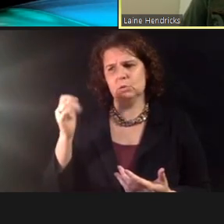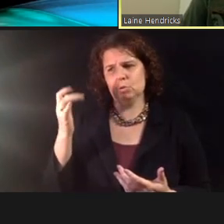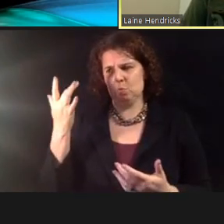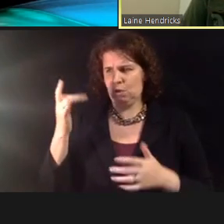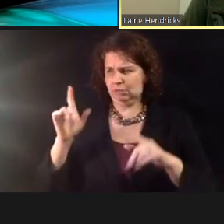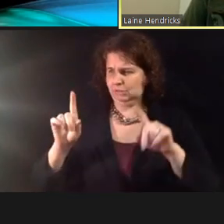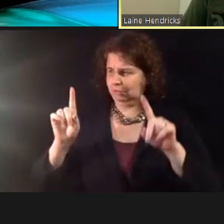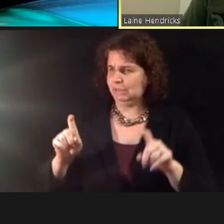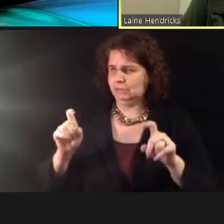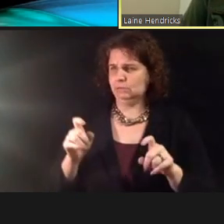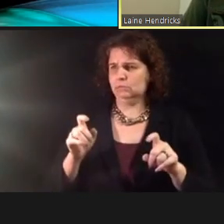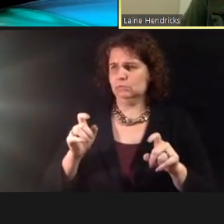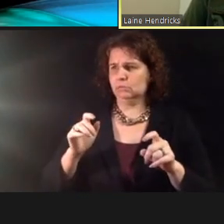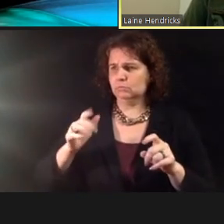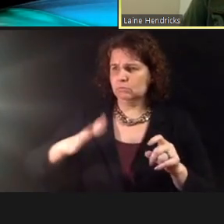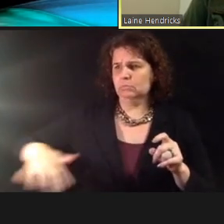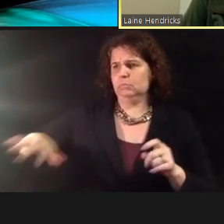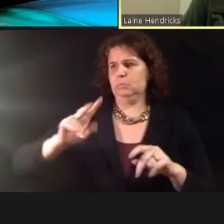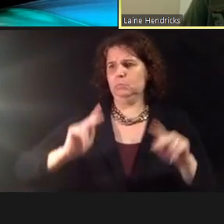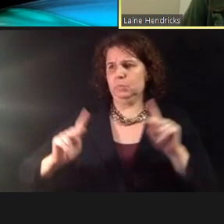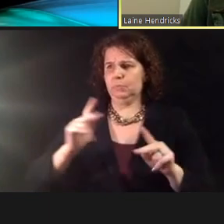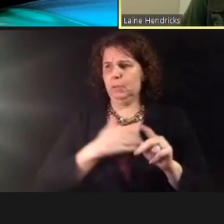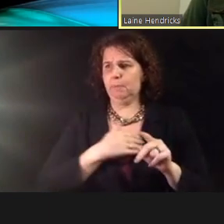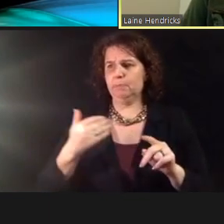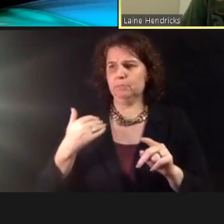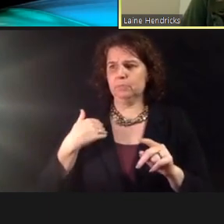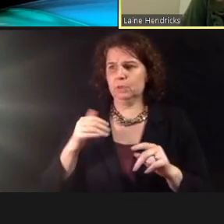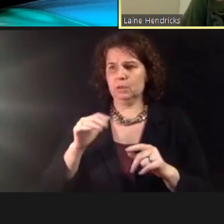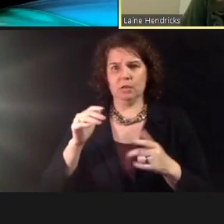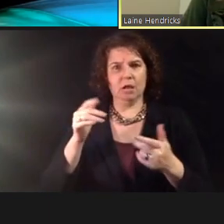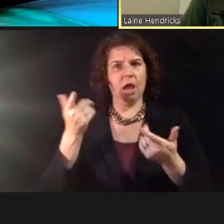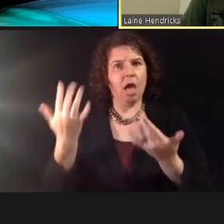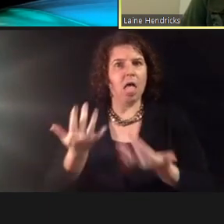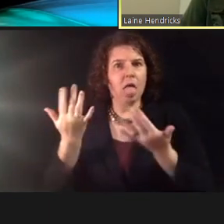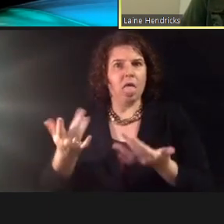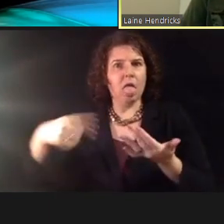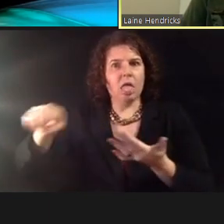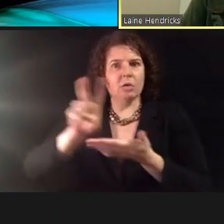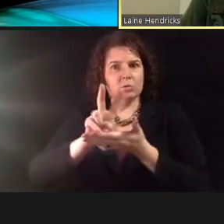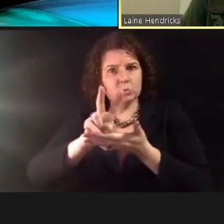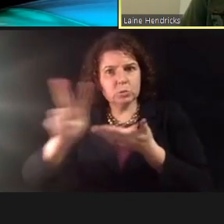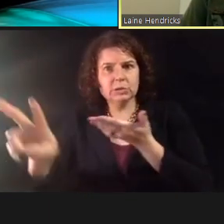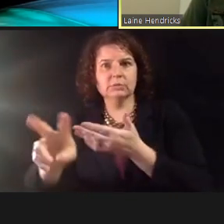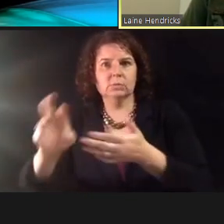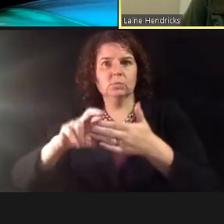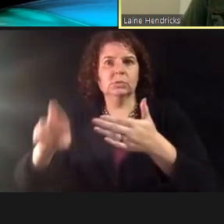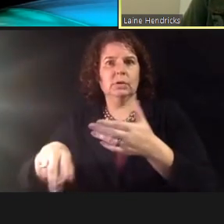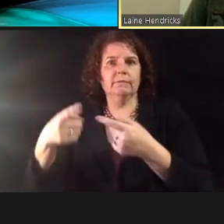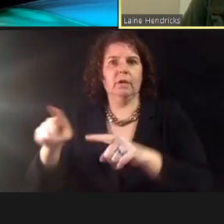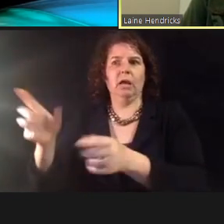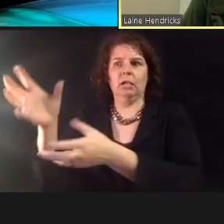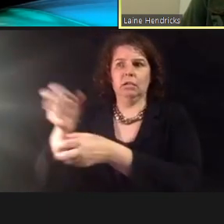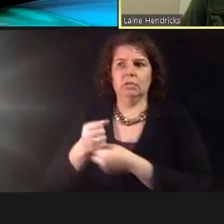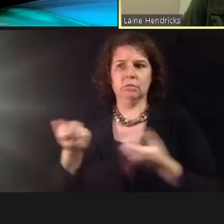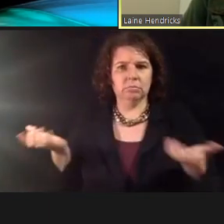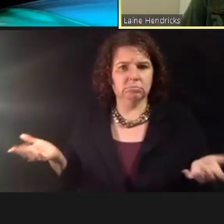returned until up to 2 weeks later? You have a response for that, Dr. Willis?